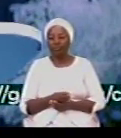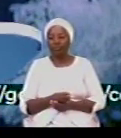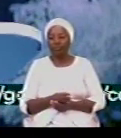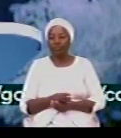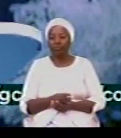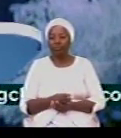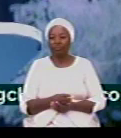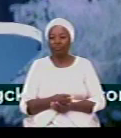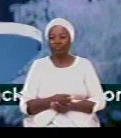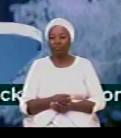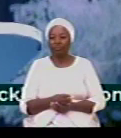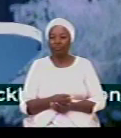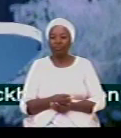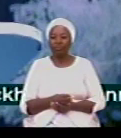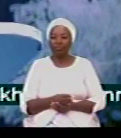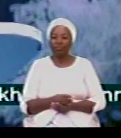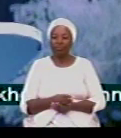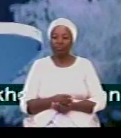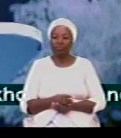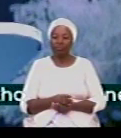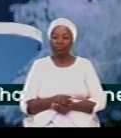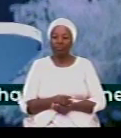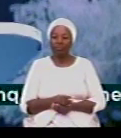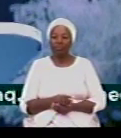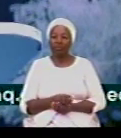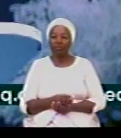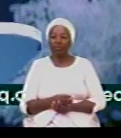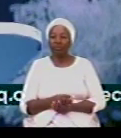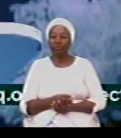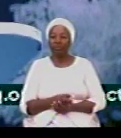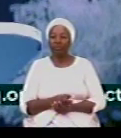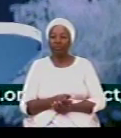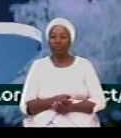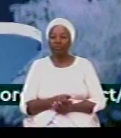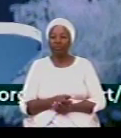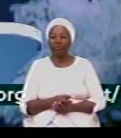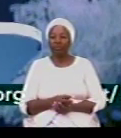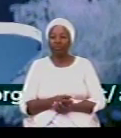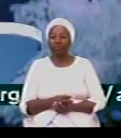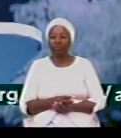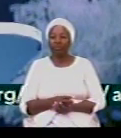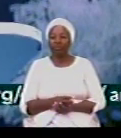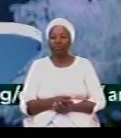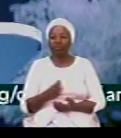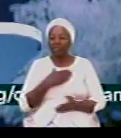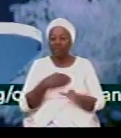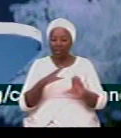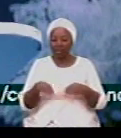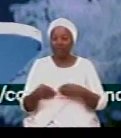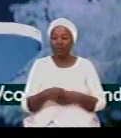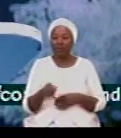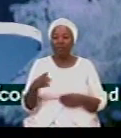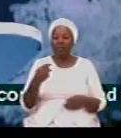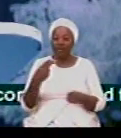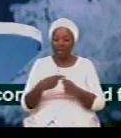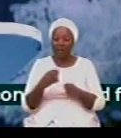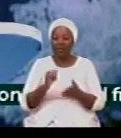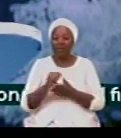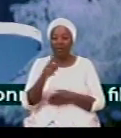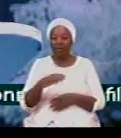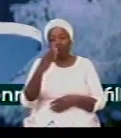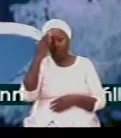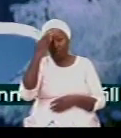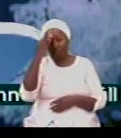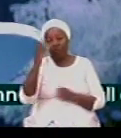live and give them the name by which you are known so that our counselors